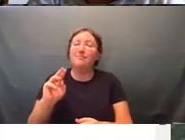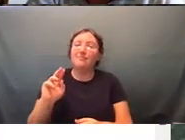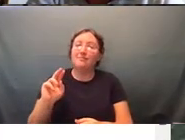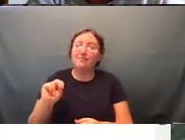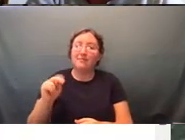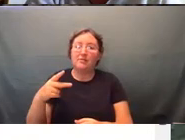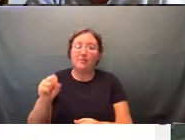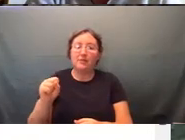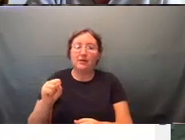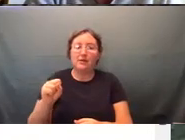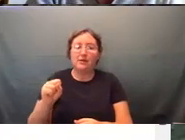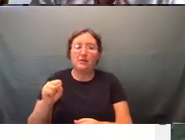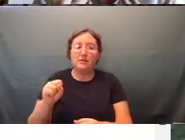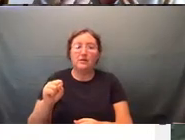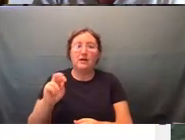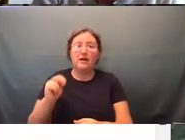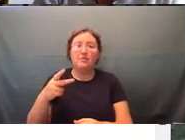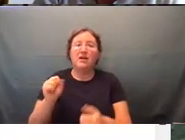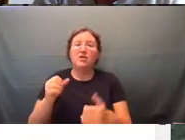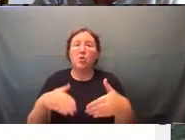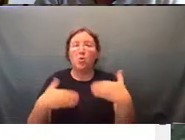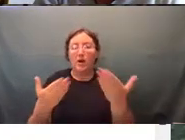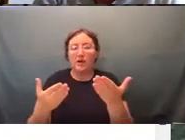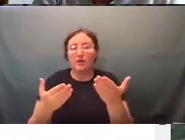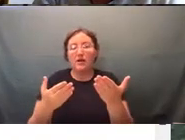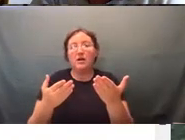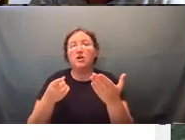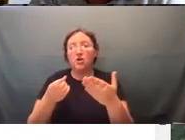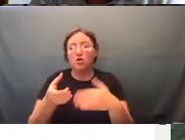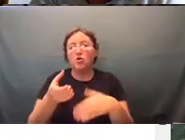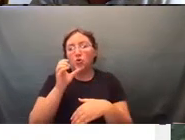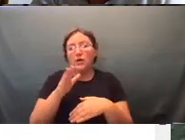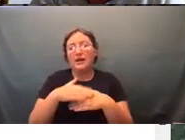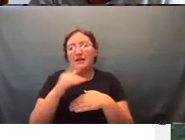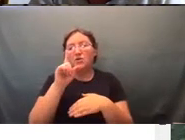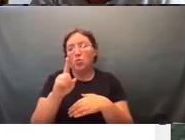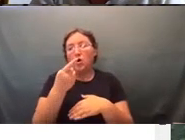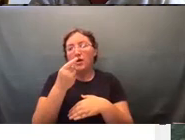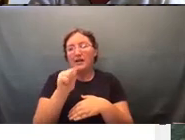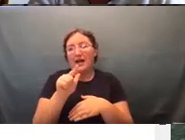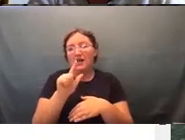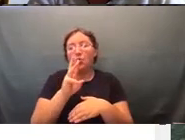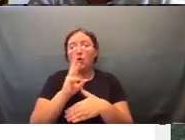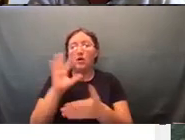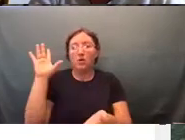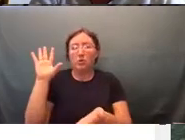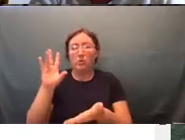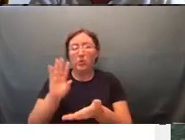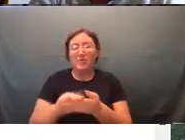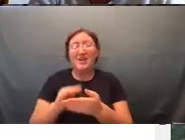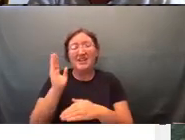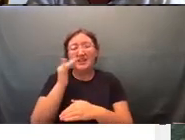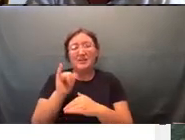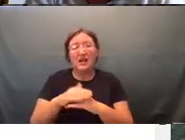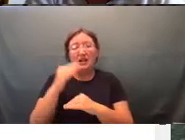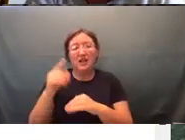you not bring throughout the day, you drink at least 1 gallon of water, which seems excessive, but then I